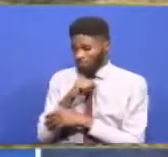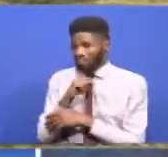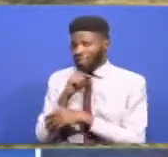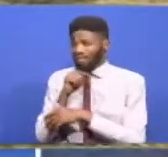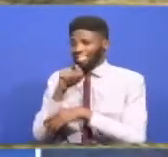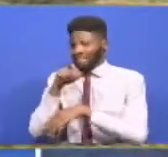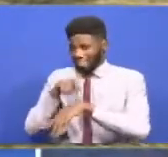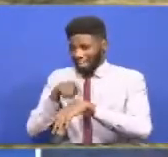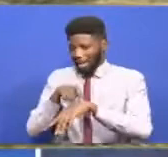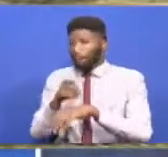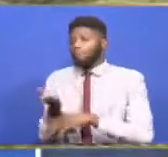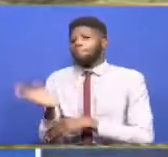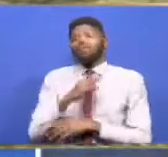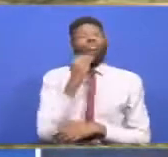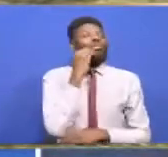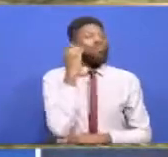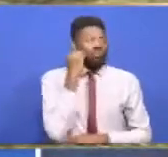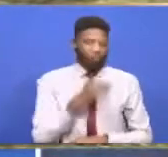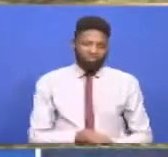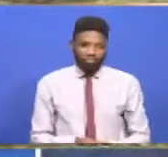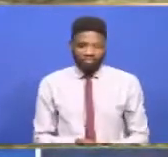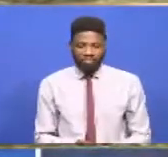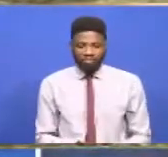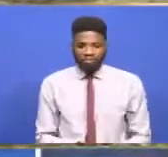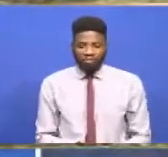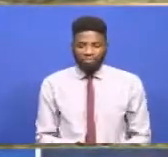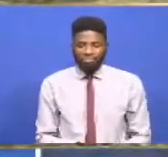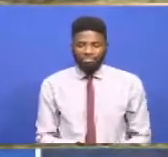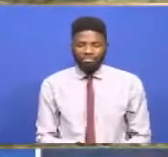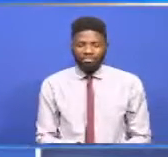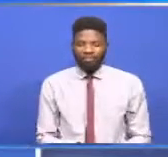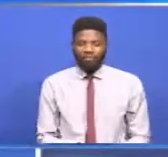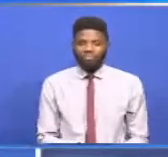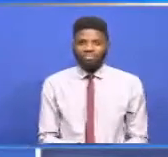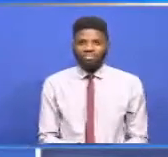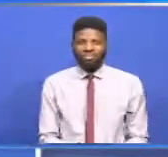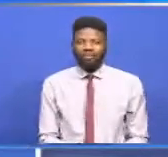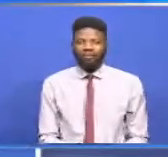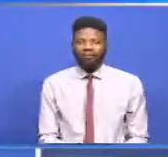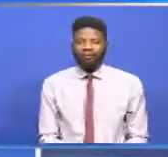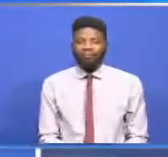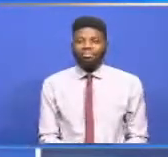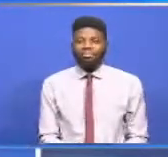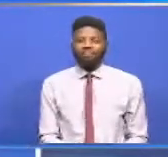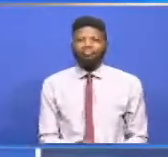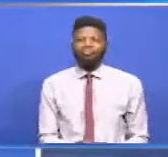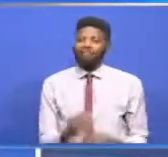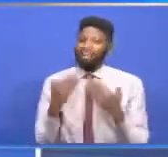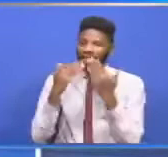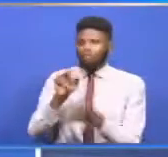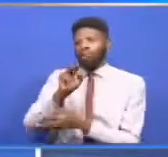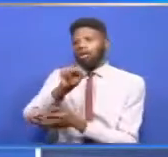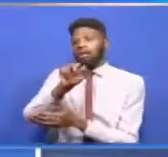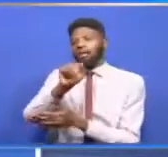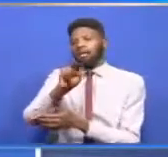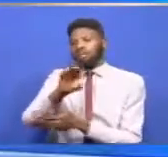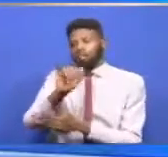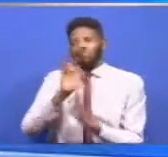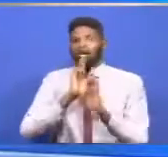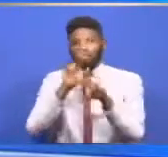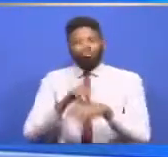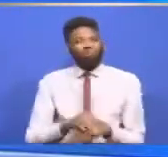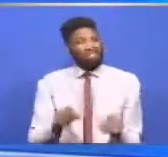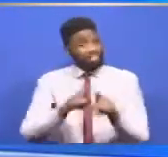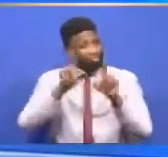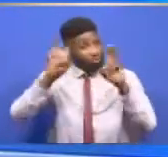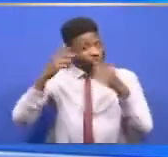society. Nancy Okware, Channel One News. Thank you, Nancy Okwara, for that report. Now, still on